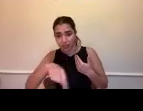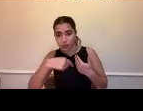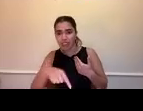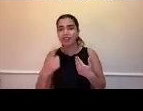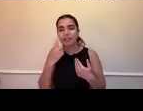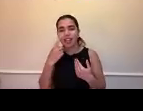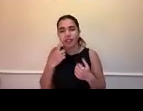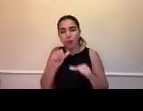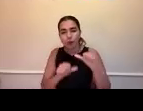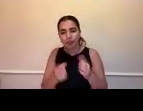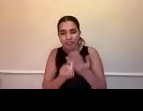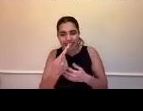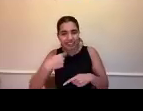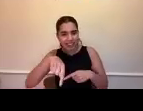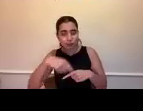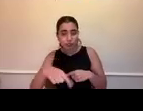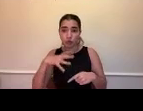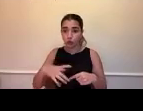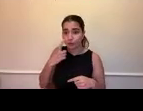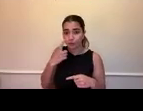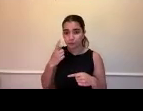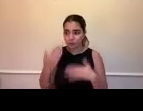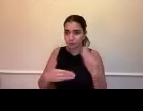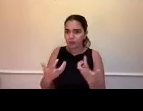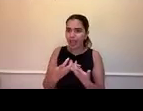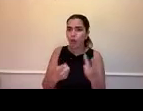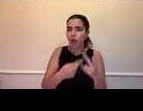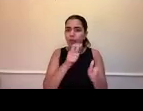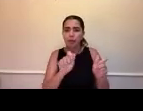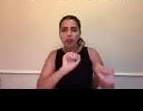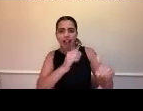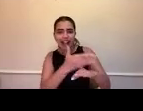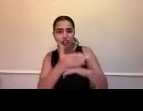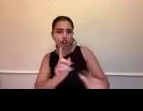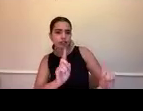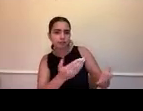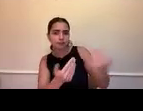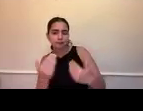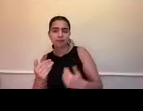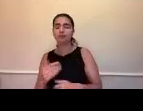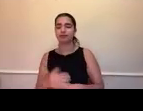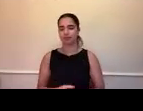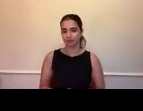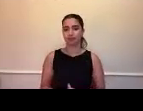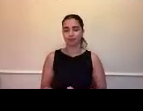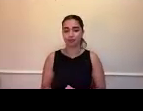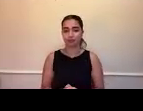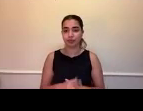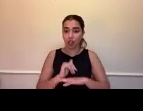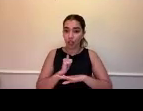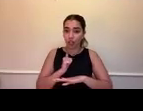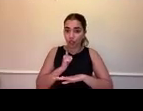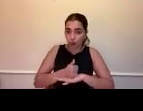of events this week if you want to see how people are taking action. So I just mentioned the core